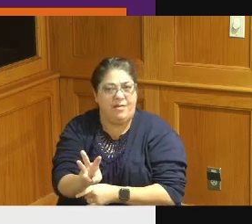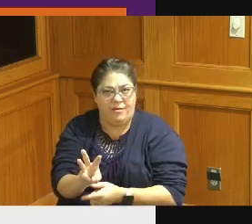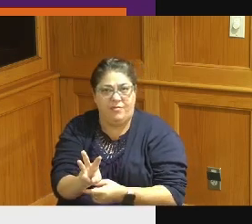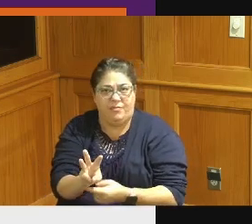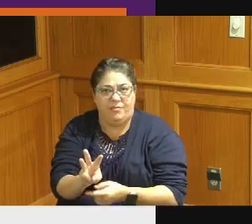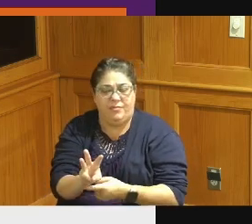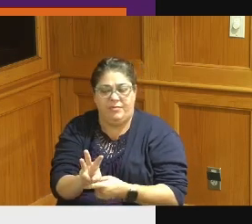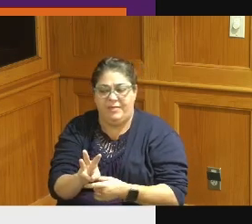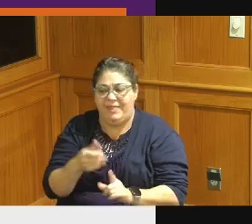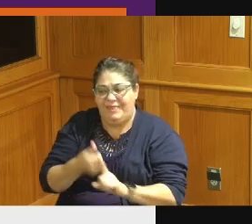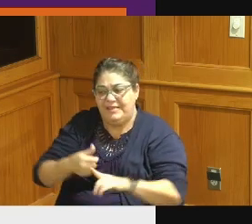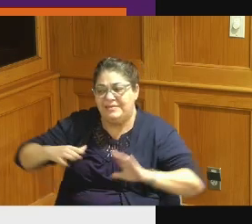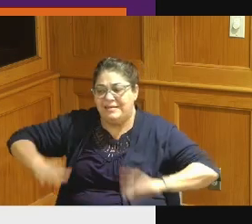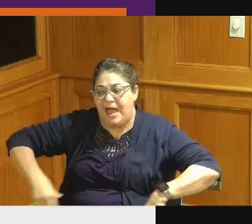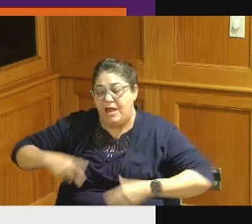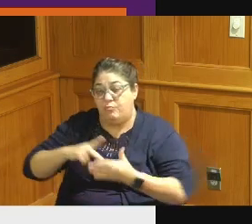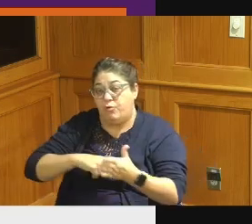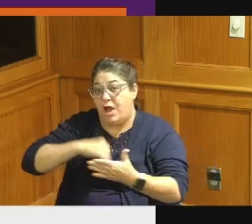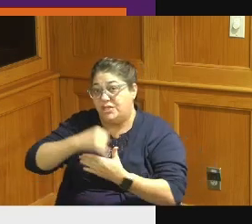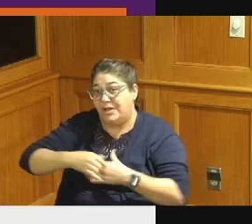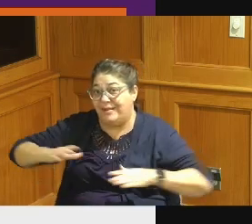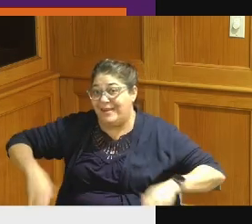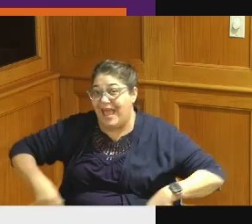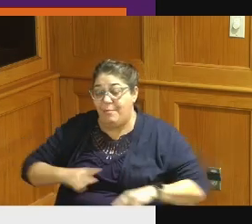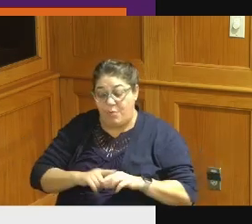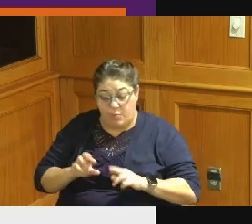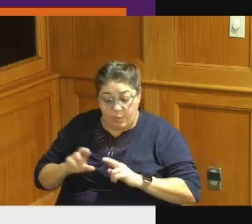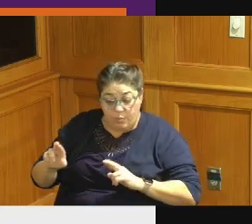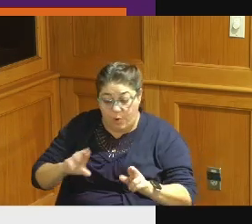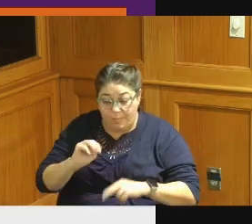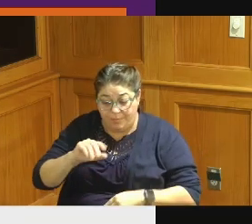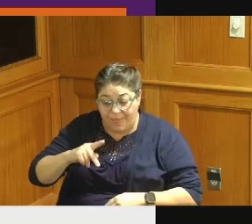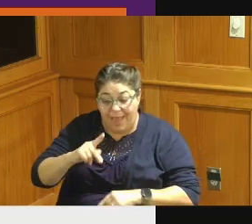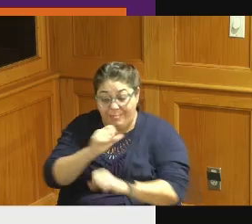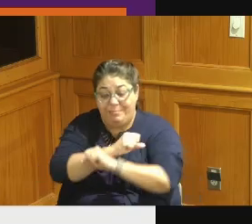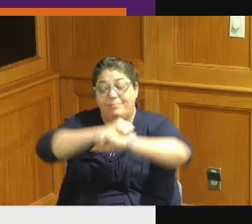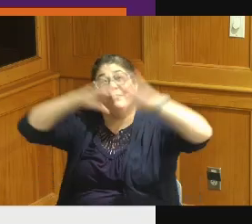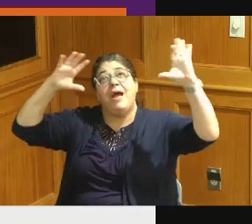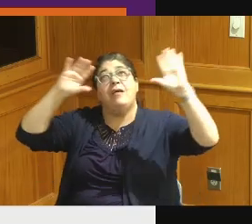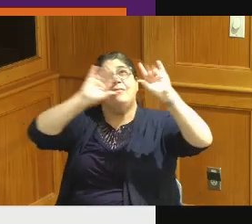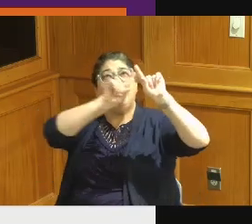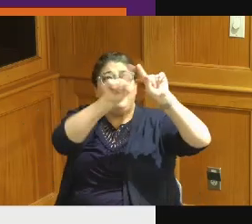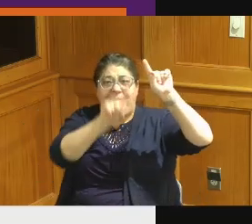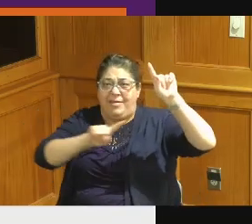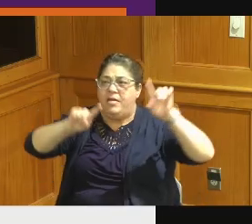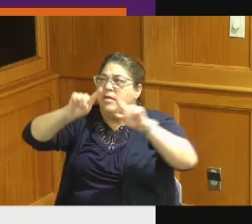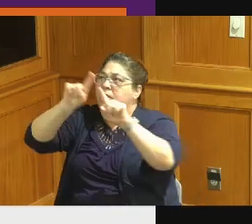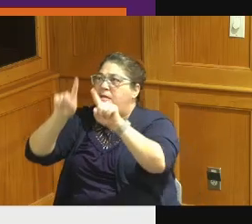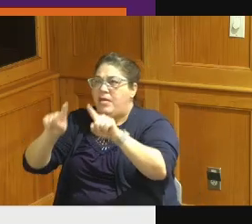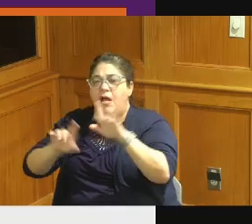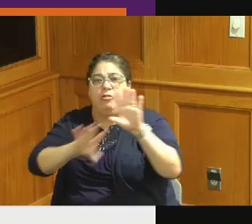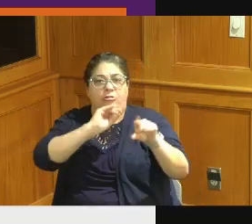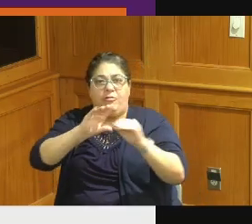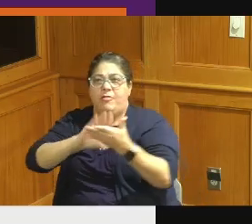do genuinely believe the roadmap value of this work is valuable. It actually is valuable